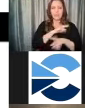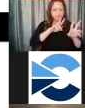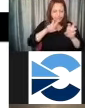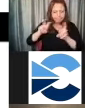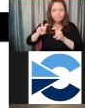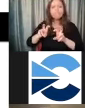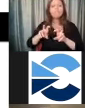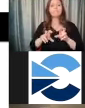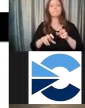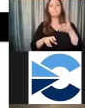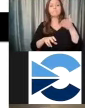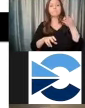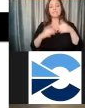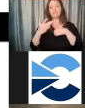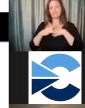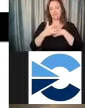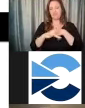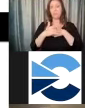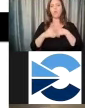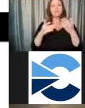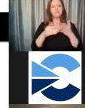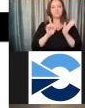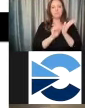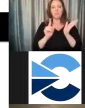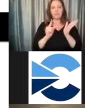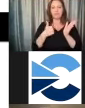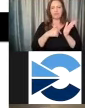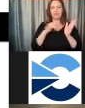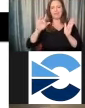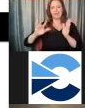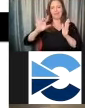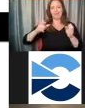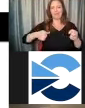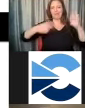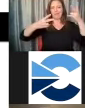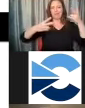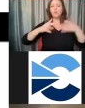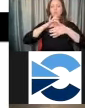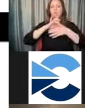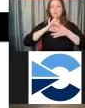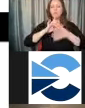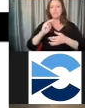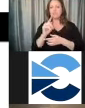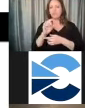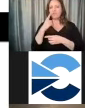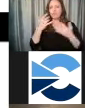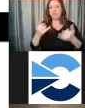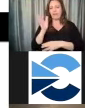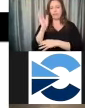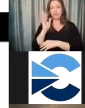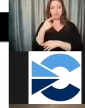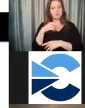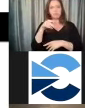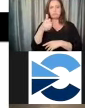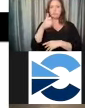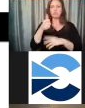again, this is available in the publication that I've linked to the materials for this session, so you can look at them